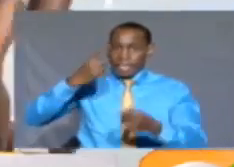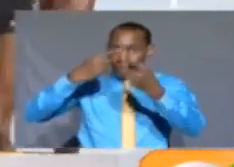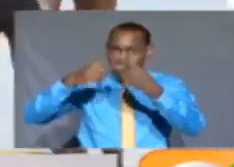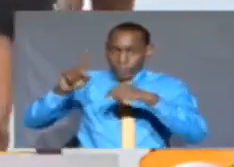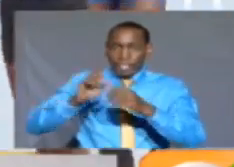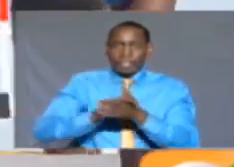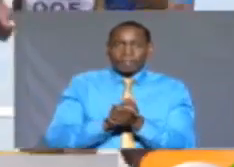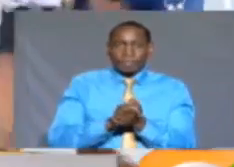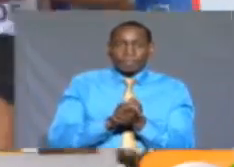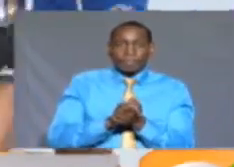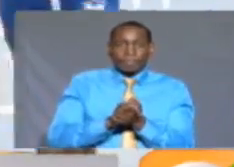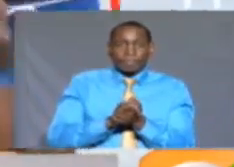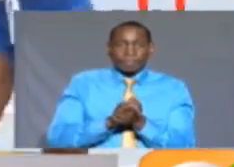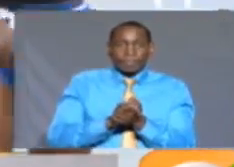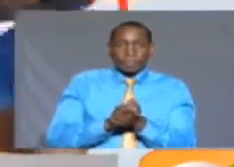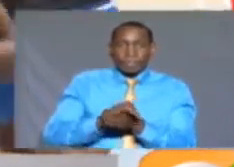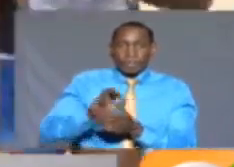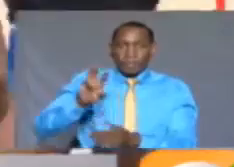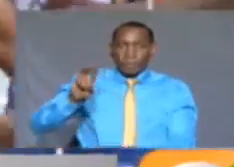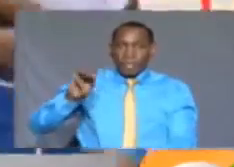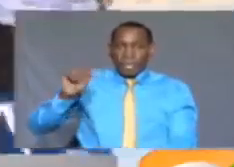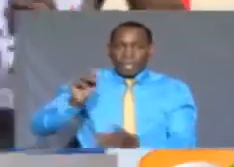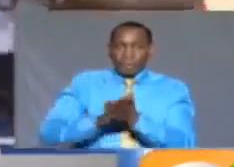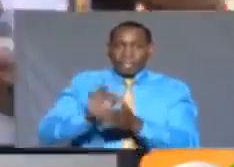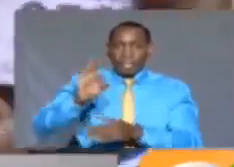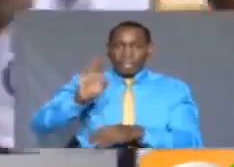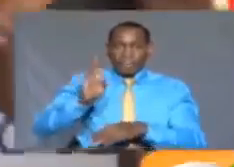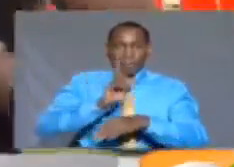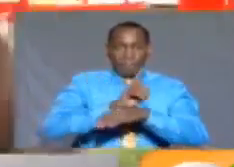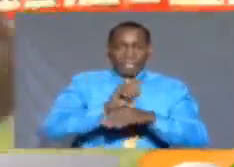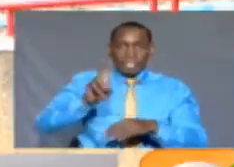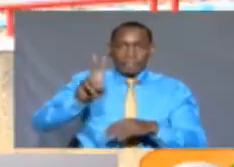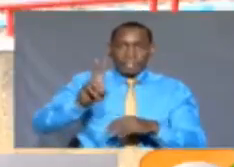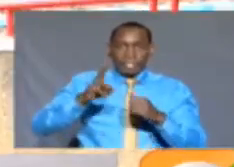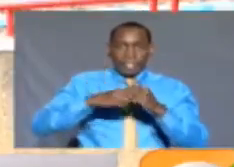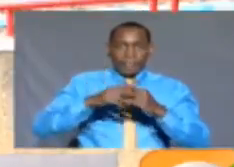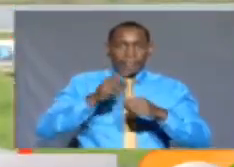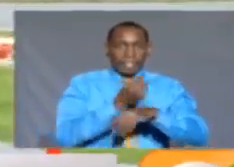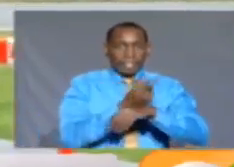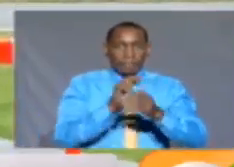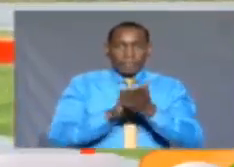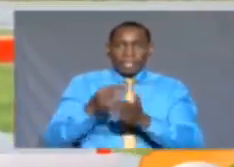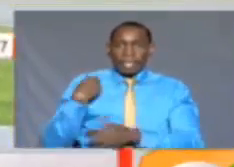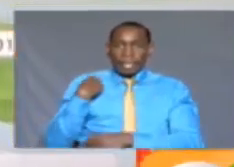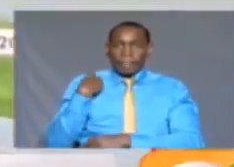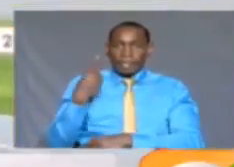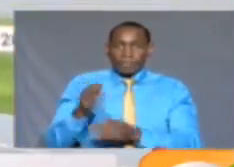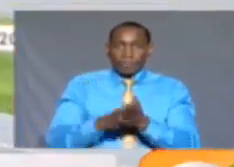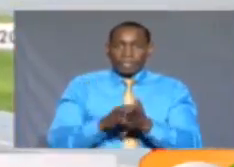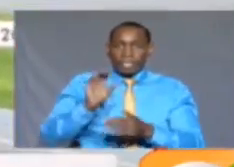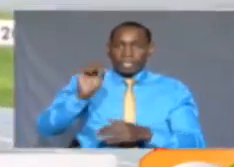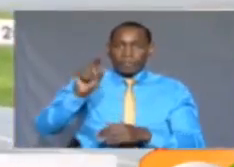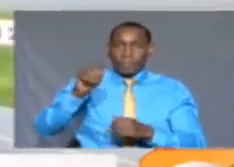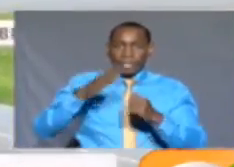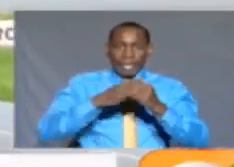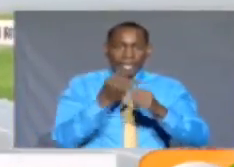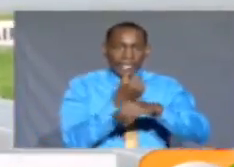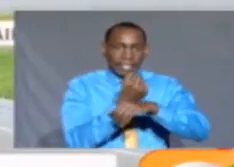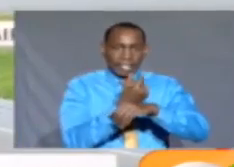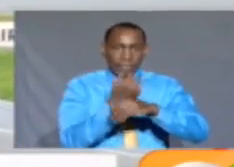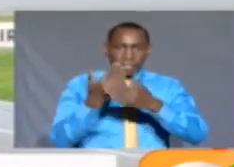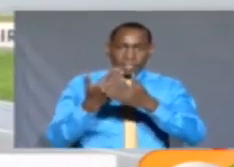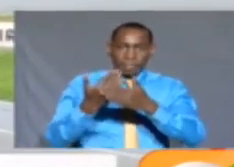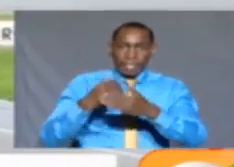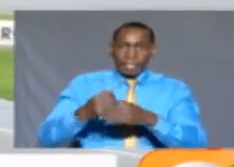victory from the jaws of defeat. Wangari clocks 34 minutes, 27 seconds, with Ndiwa second 0.9 seconds later. Daisy